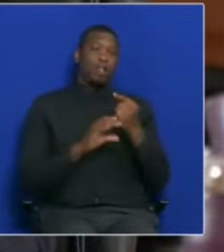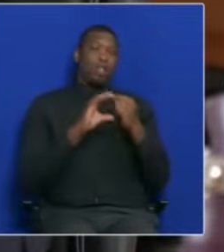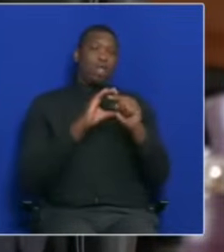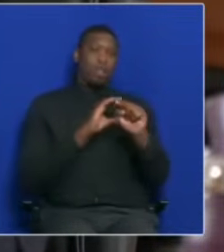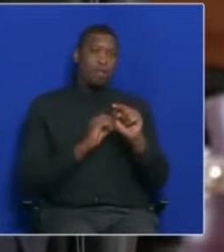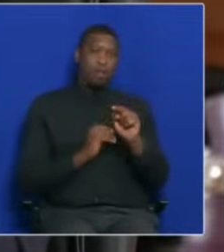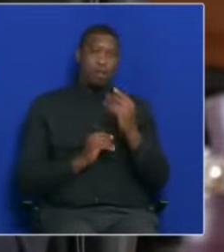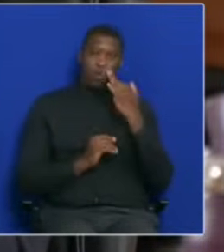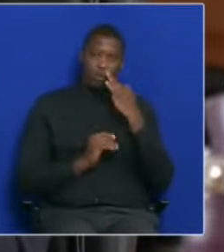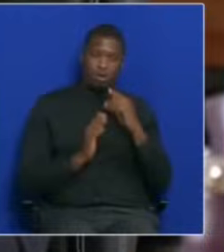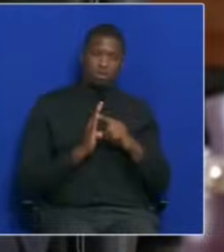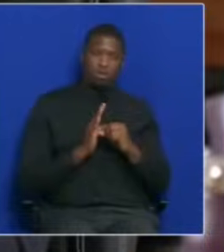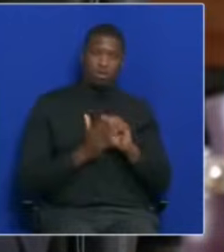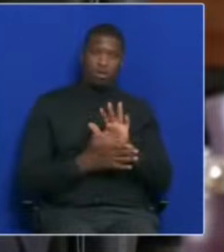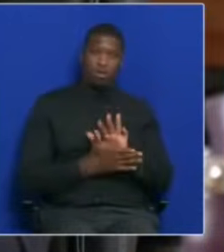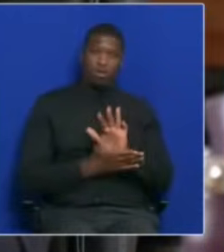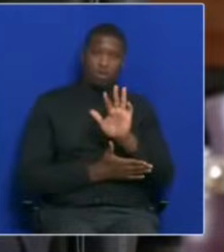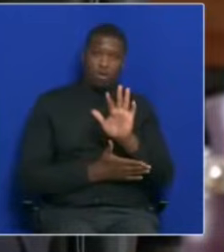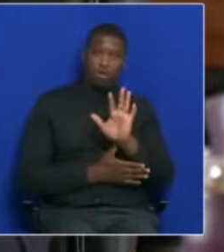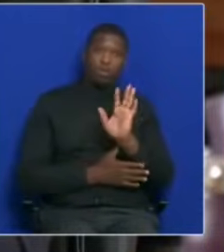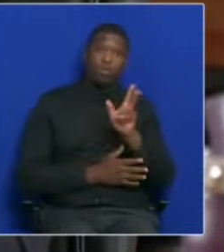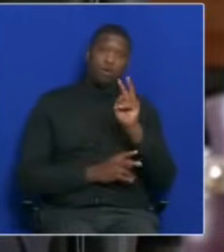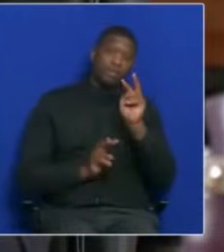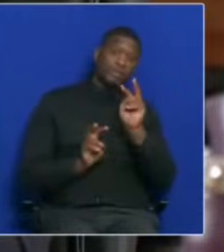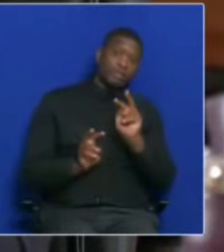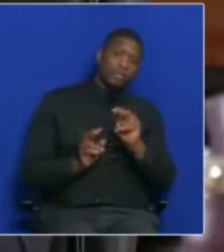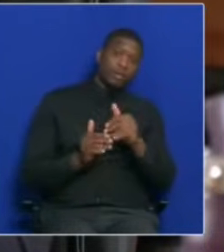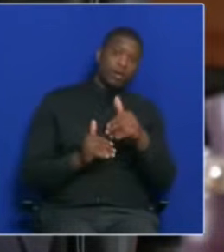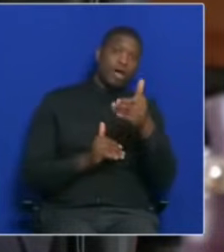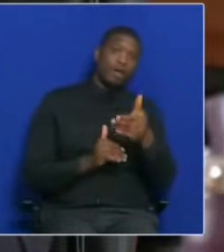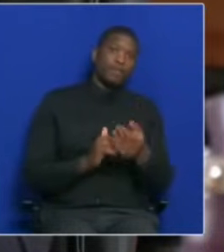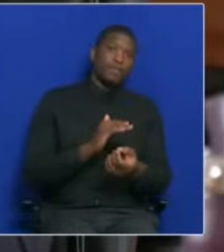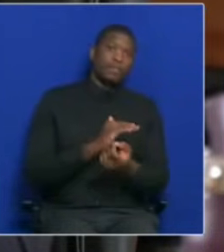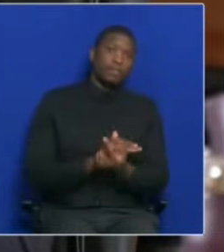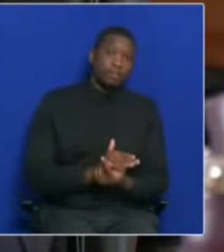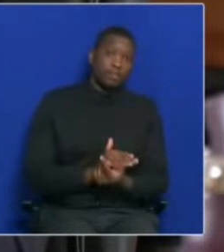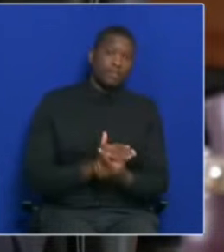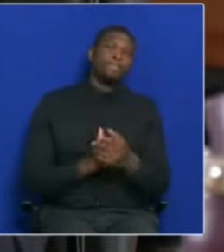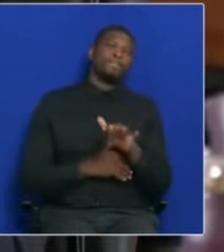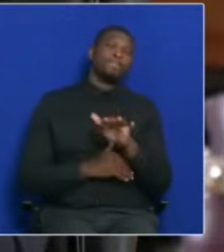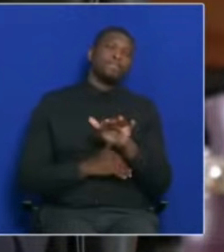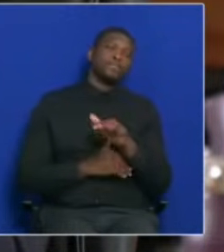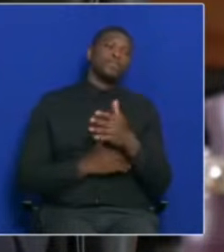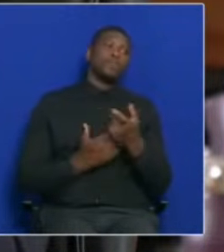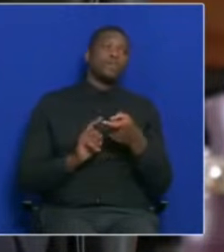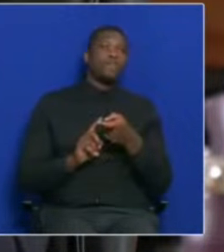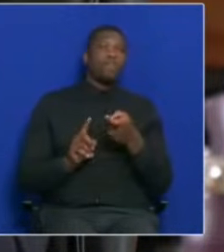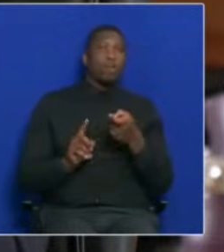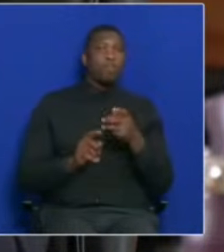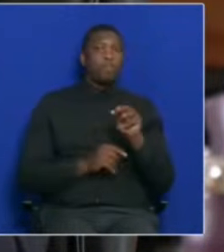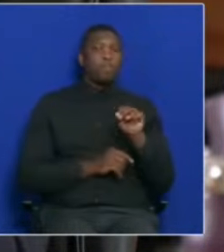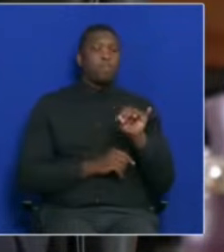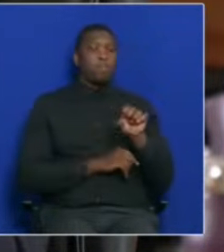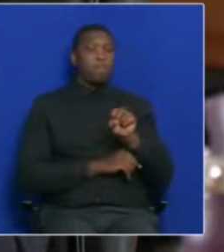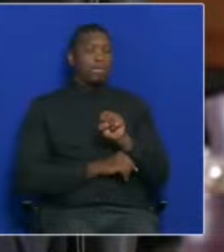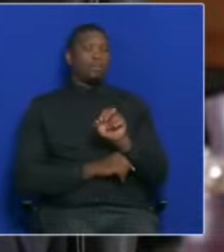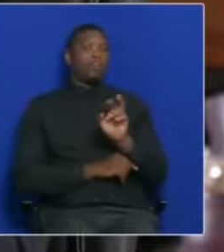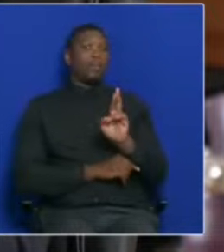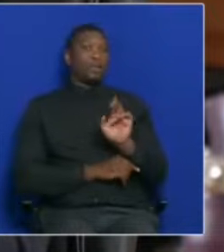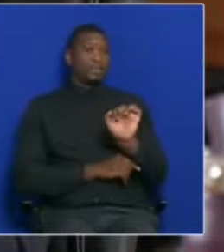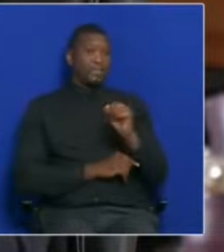19th, but you'll see thereafter that at least from Ms. Ramsami's point of view, she starts copying